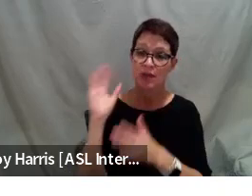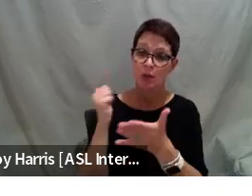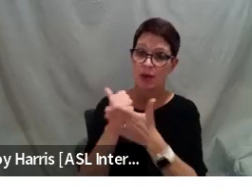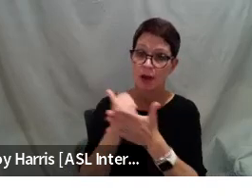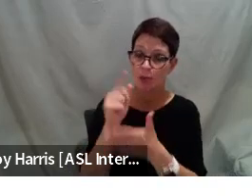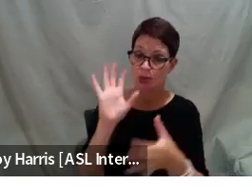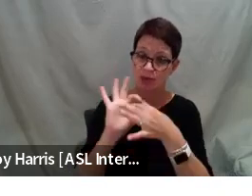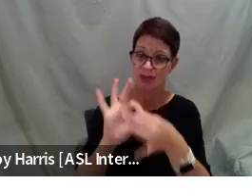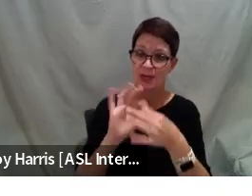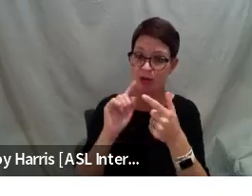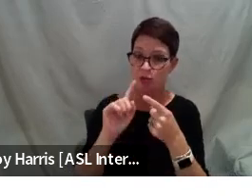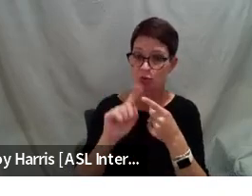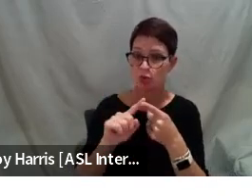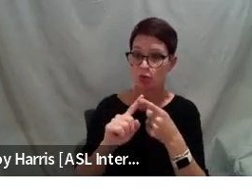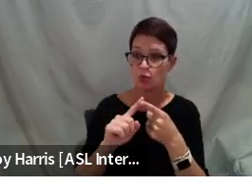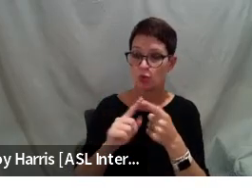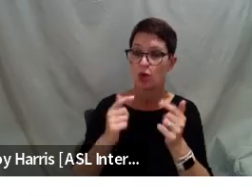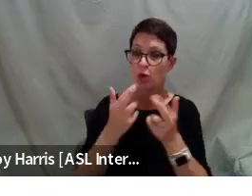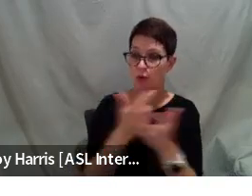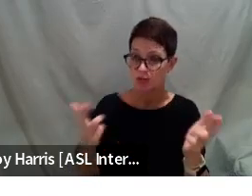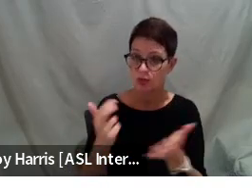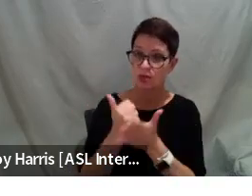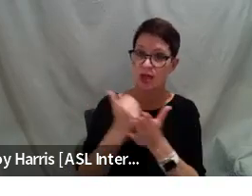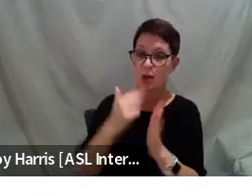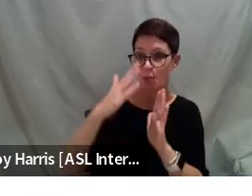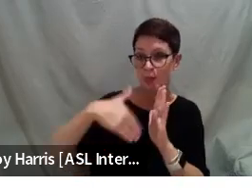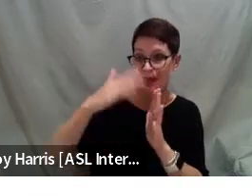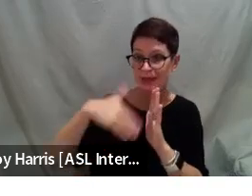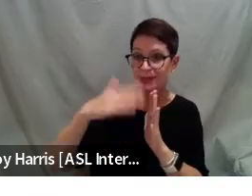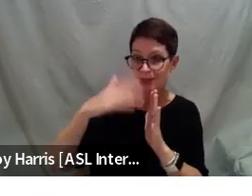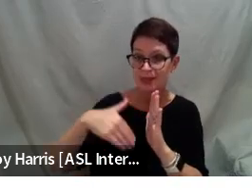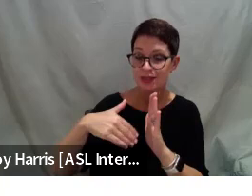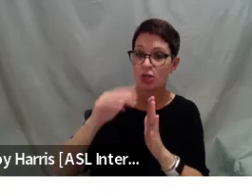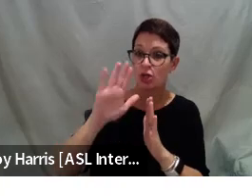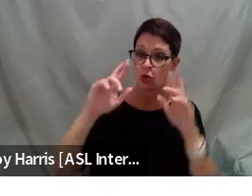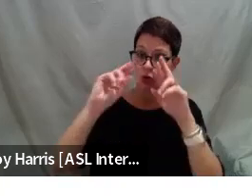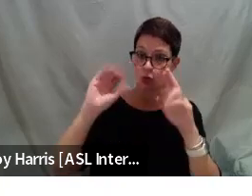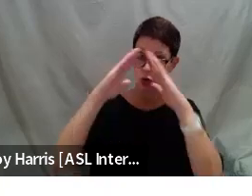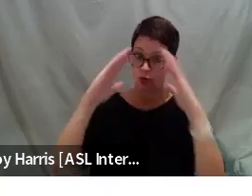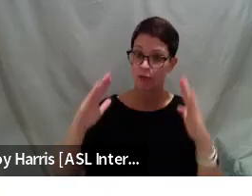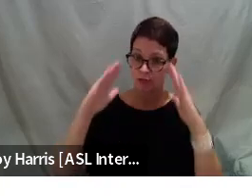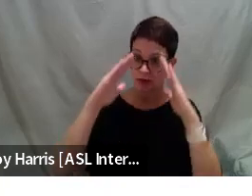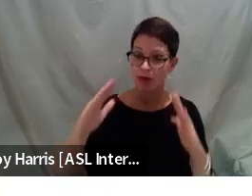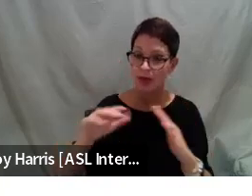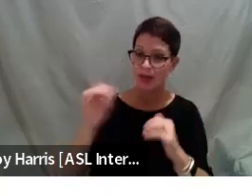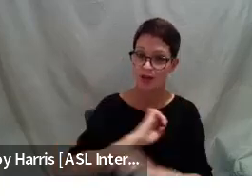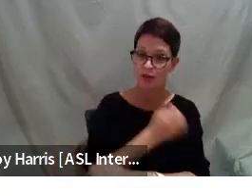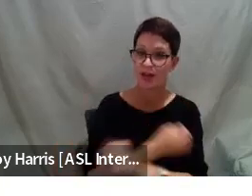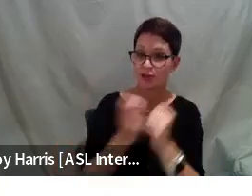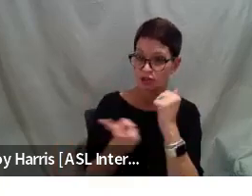you with resources for residents to help repaint your roof and do other energy